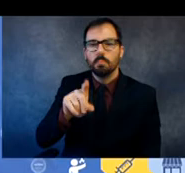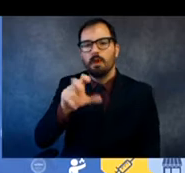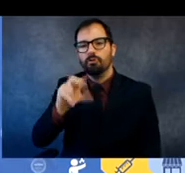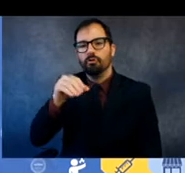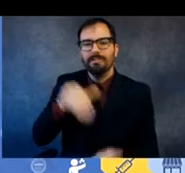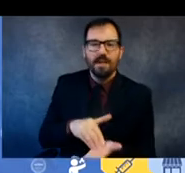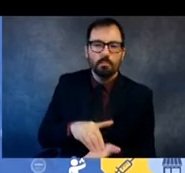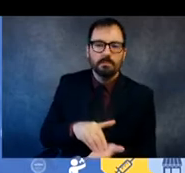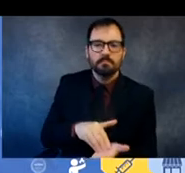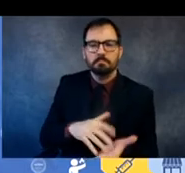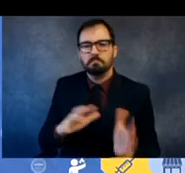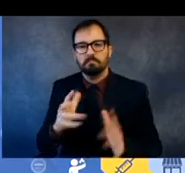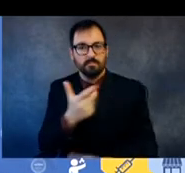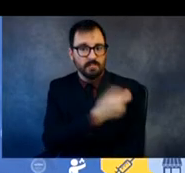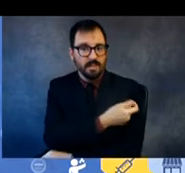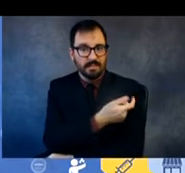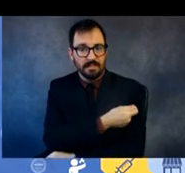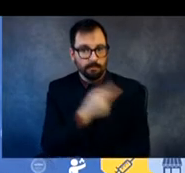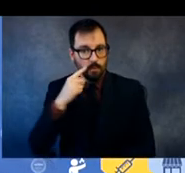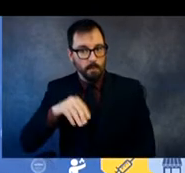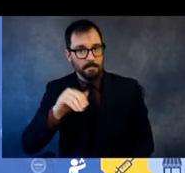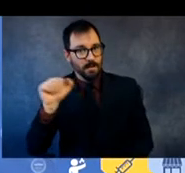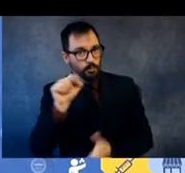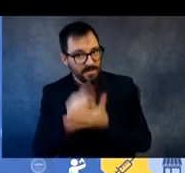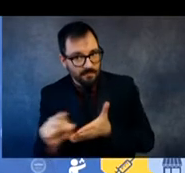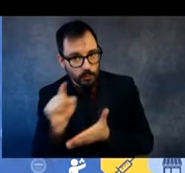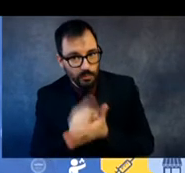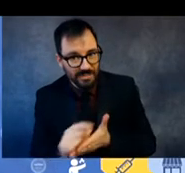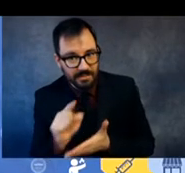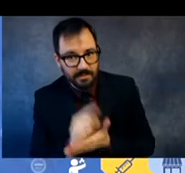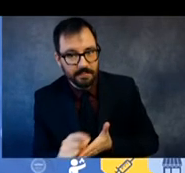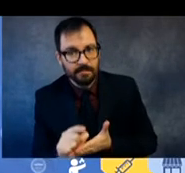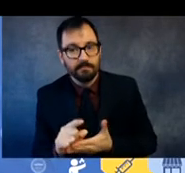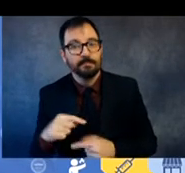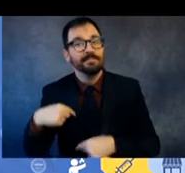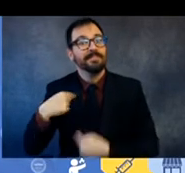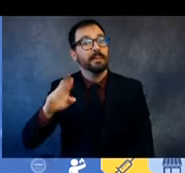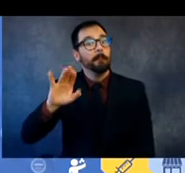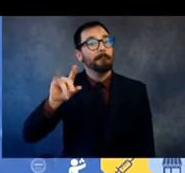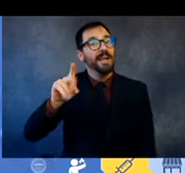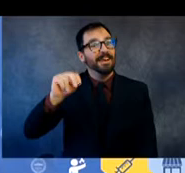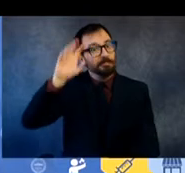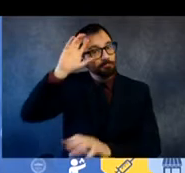108,000 to 130,000 vaccines for Massachusetts per week. Since